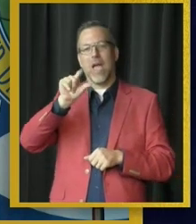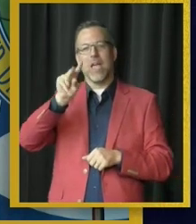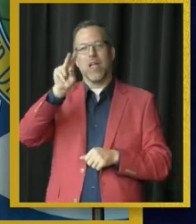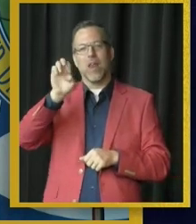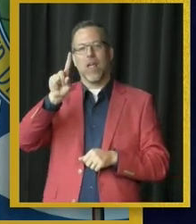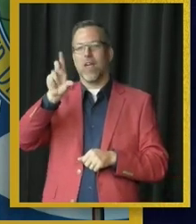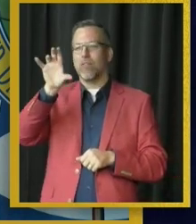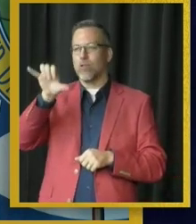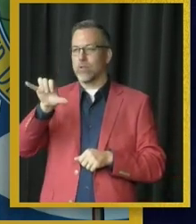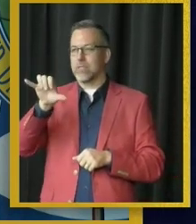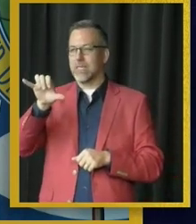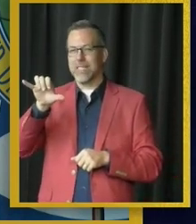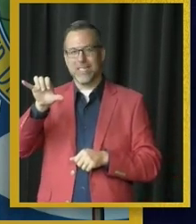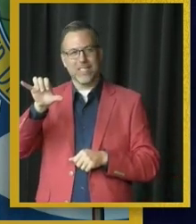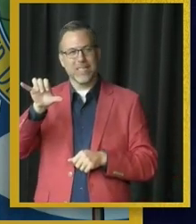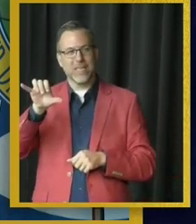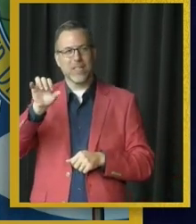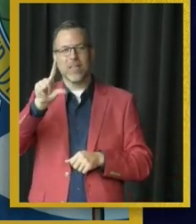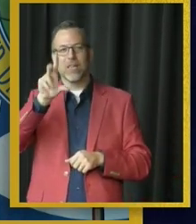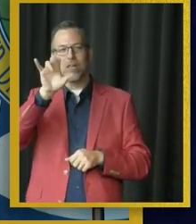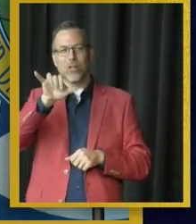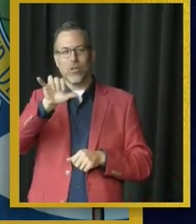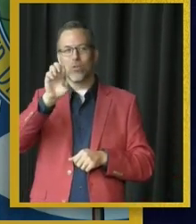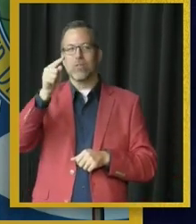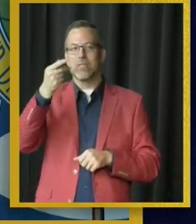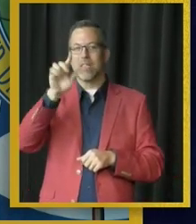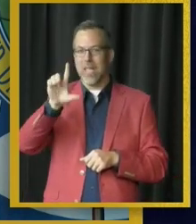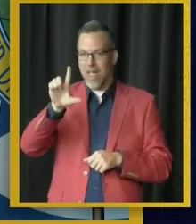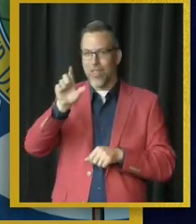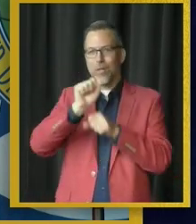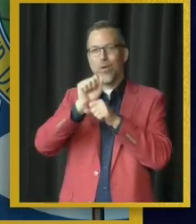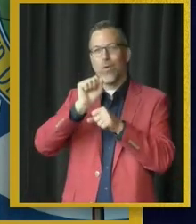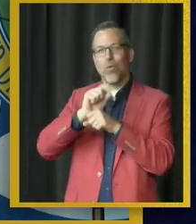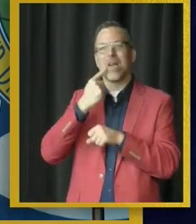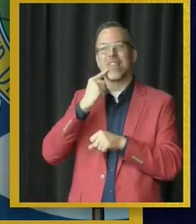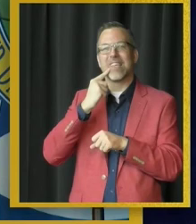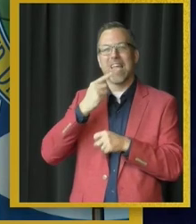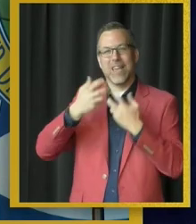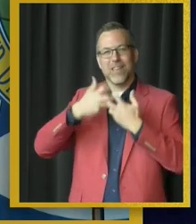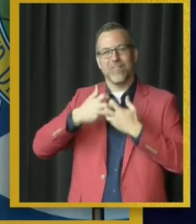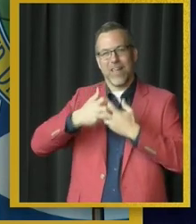show, where Lucy and Ethel went to work in the candy factory.